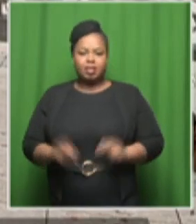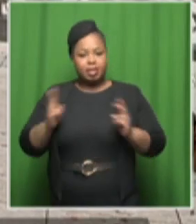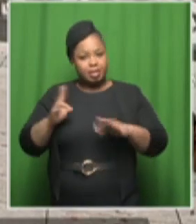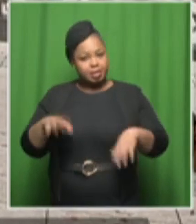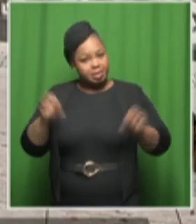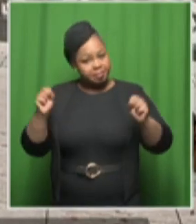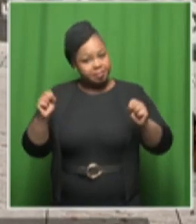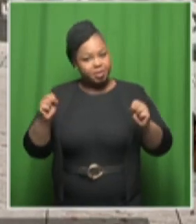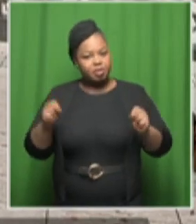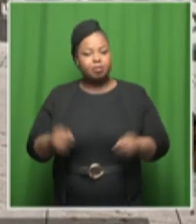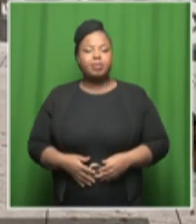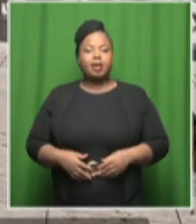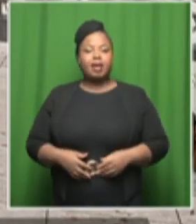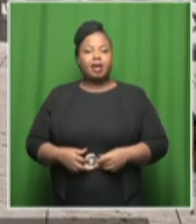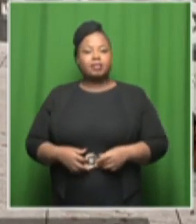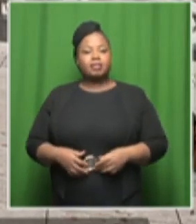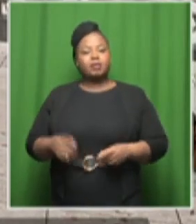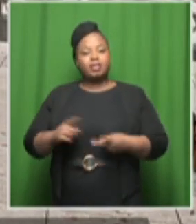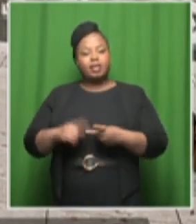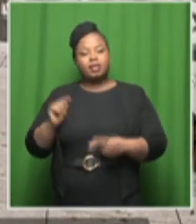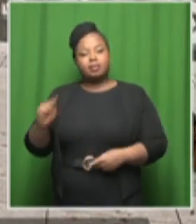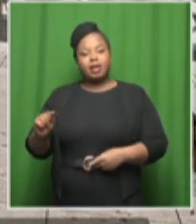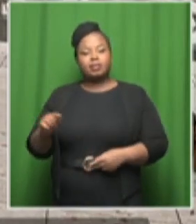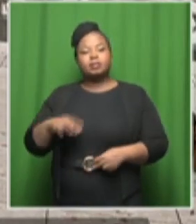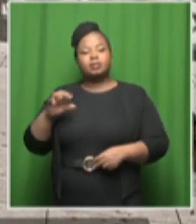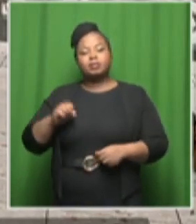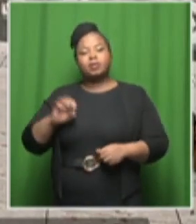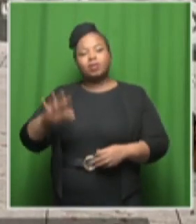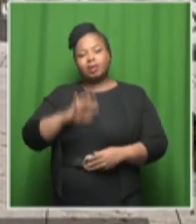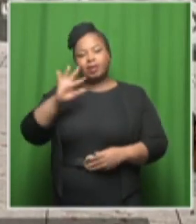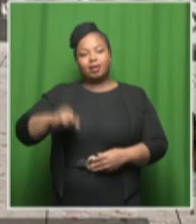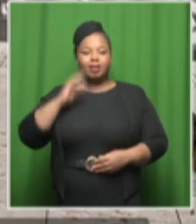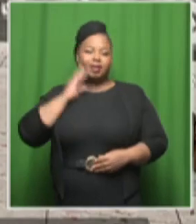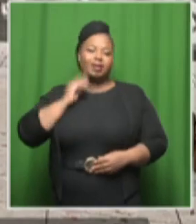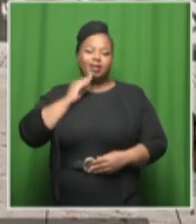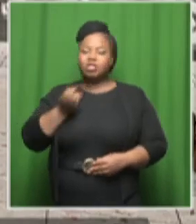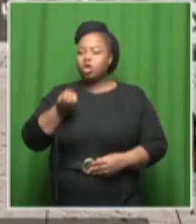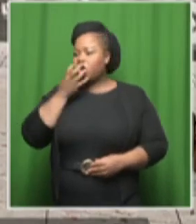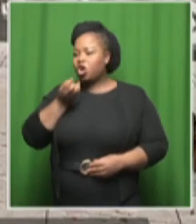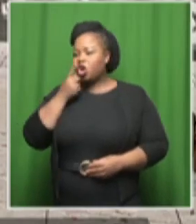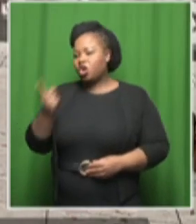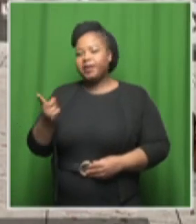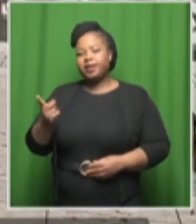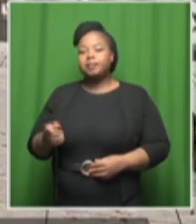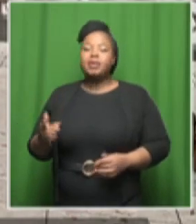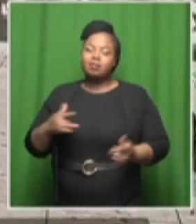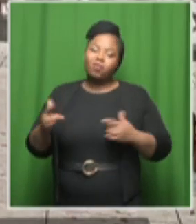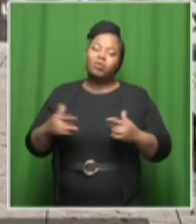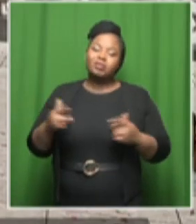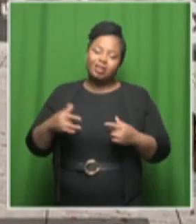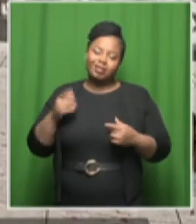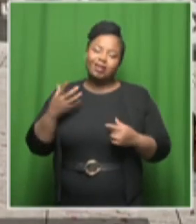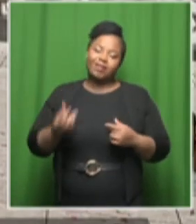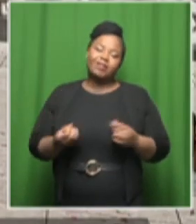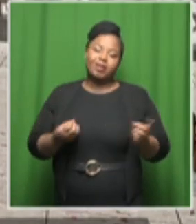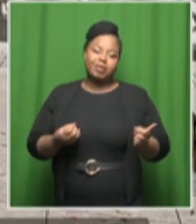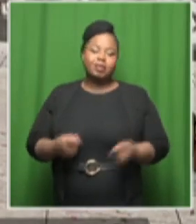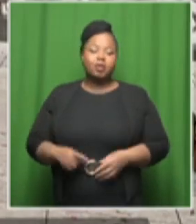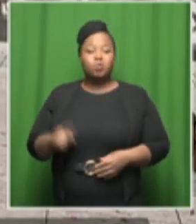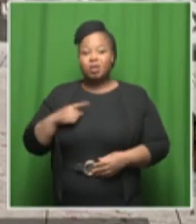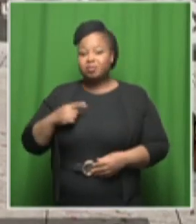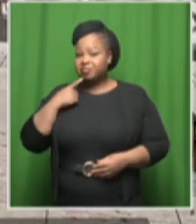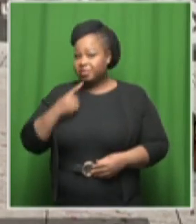blackouts, she said those issues aren't facing South Africans in Hong Kong, but they are obviously concerned about them. She said for